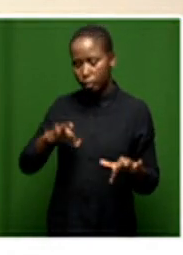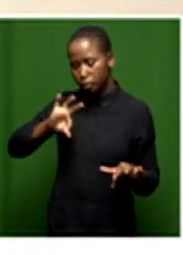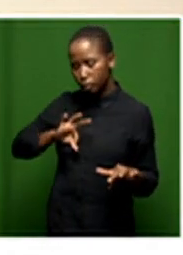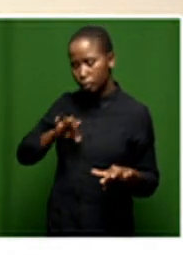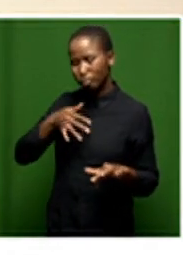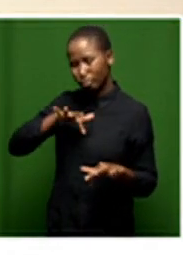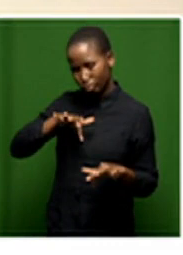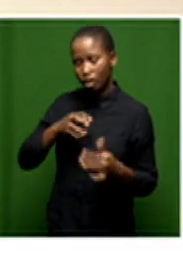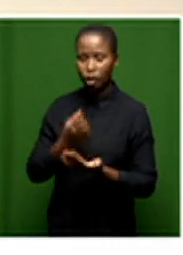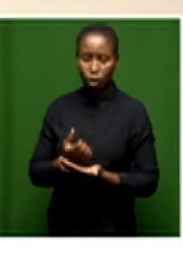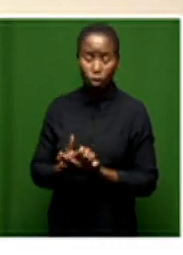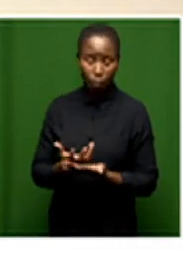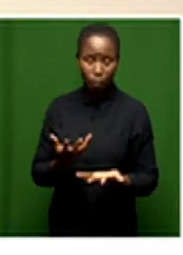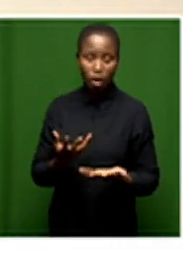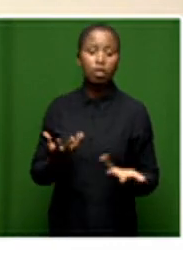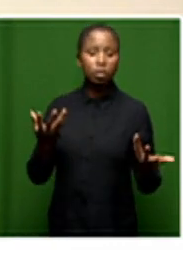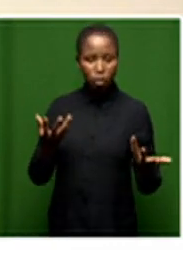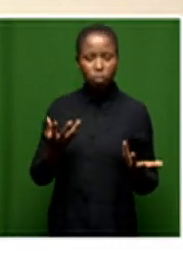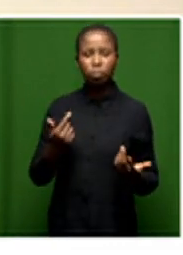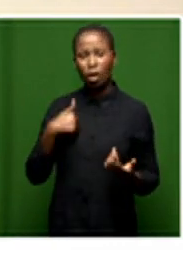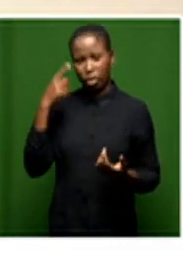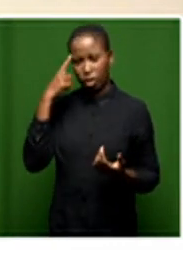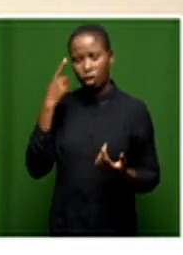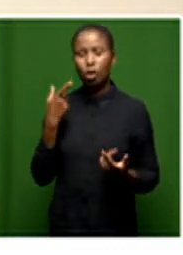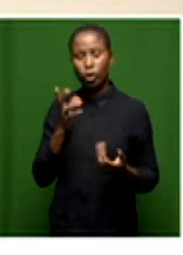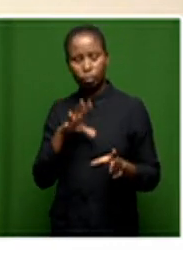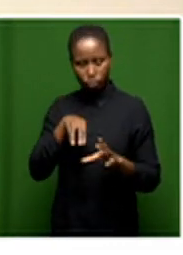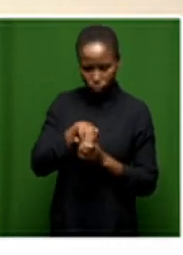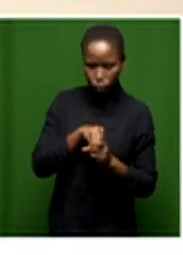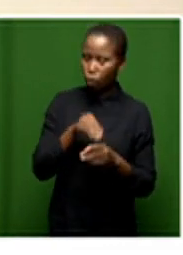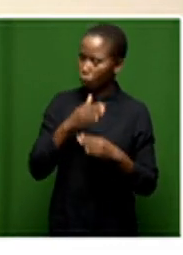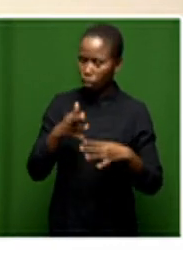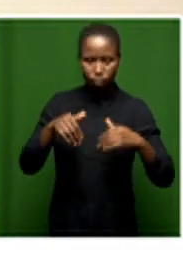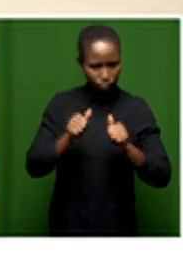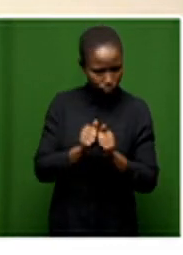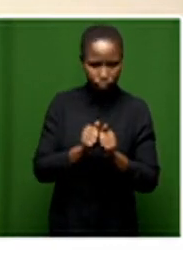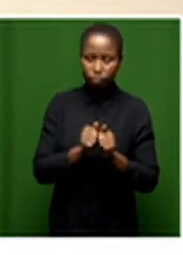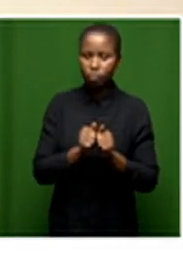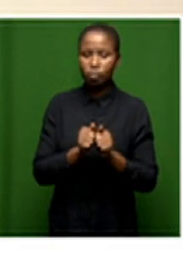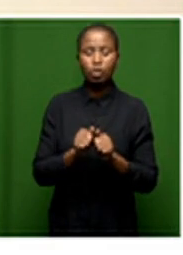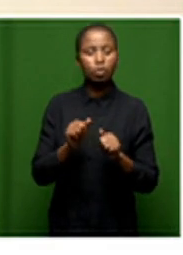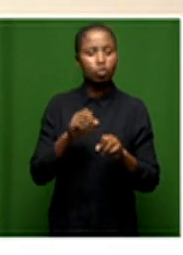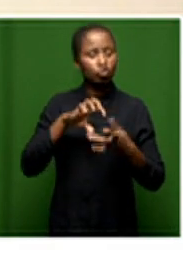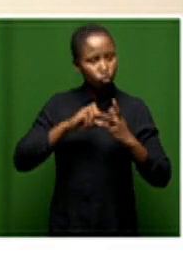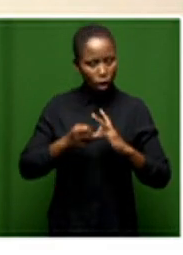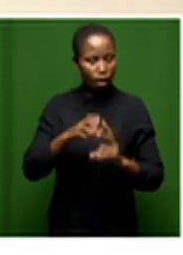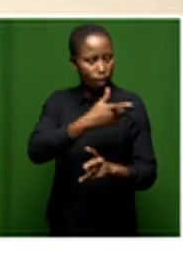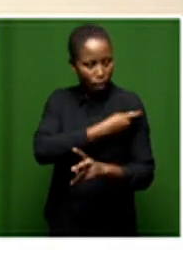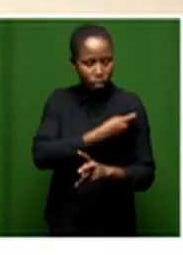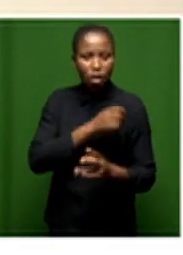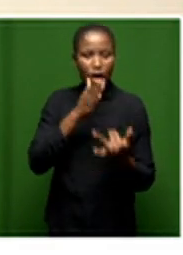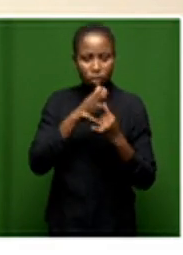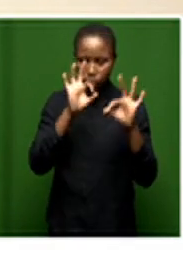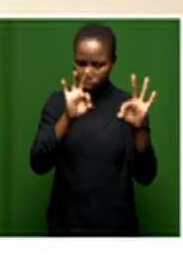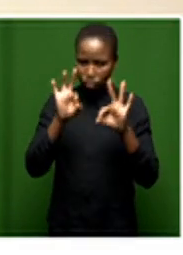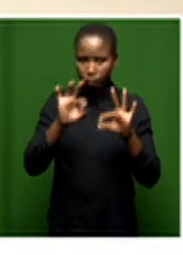economies. So I think we are very much on board that we're going to have to work together and make vaccines accessible all over the world